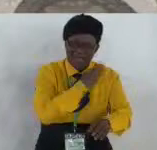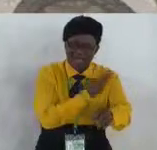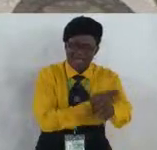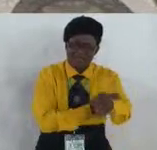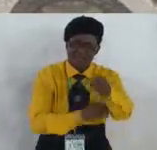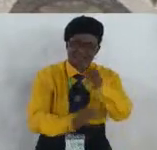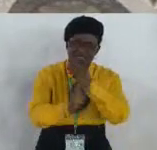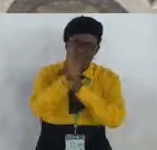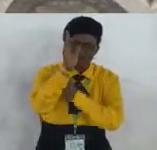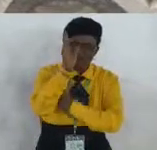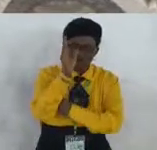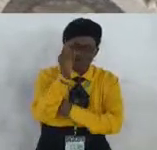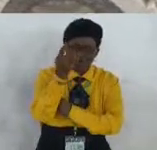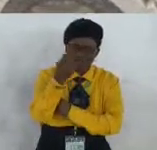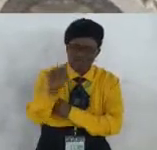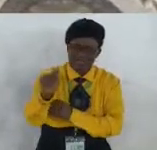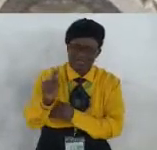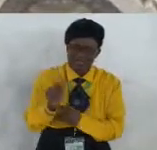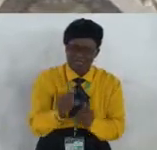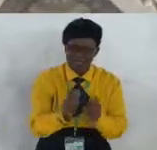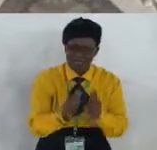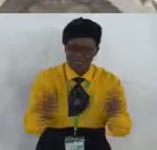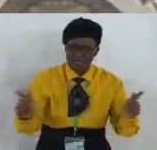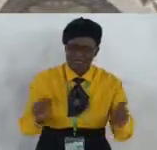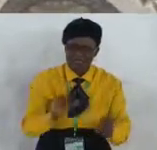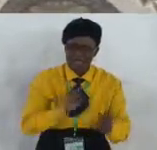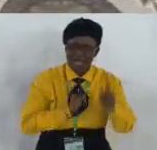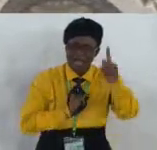God, the great I am.